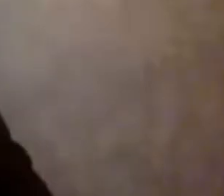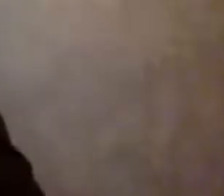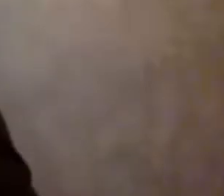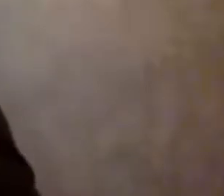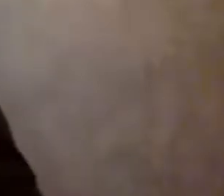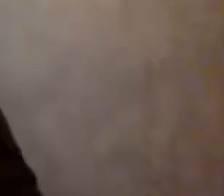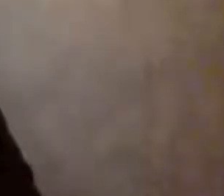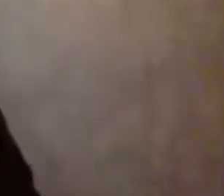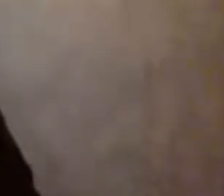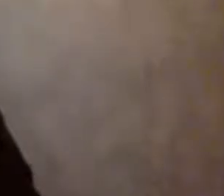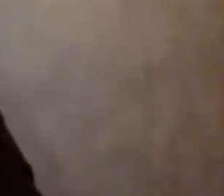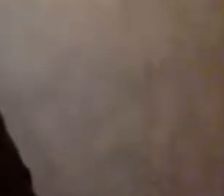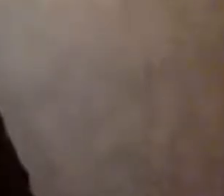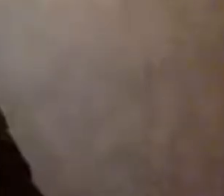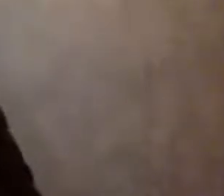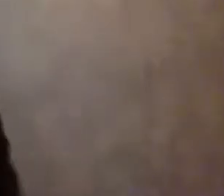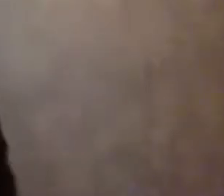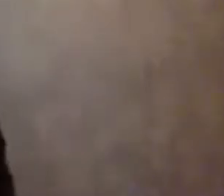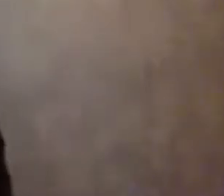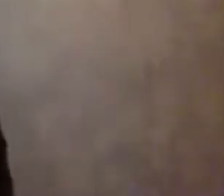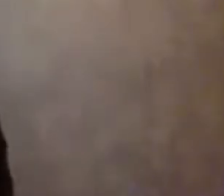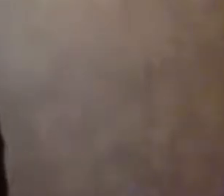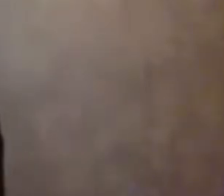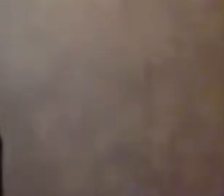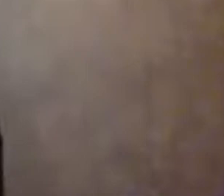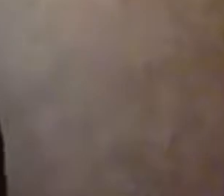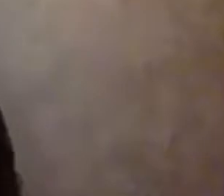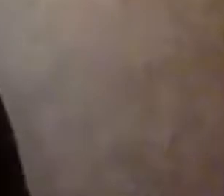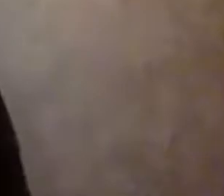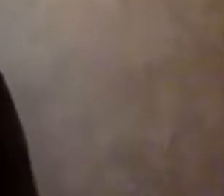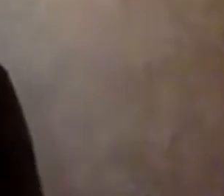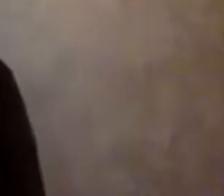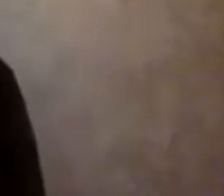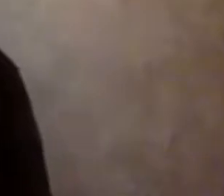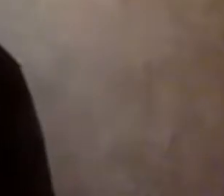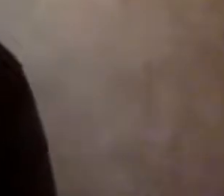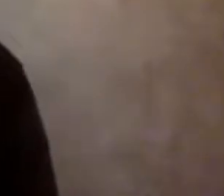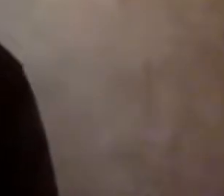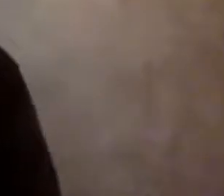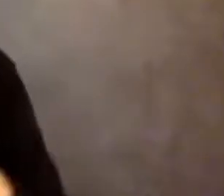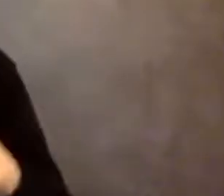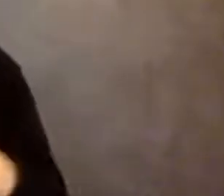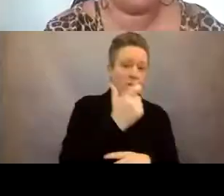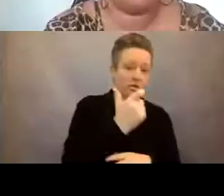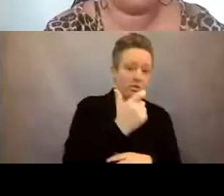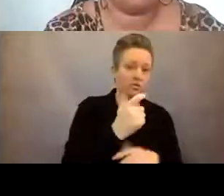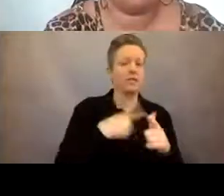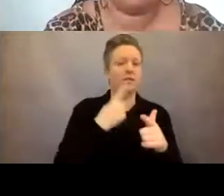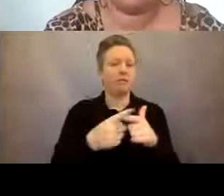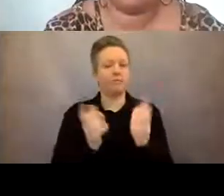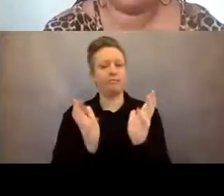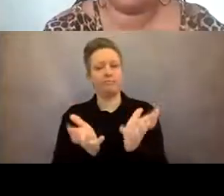watch this, we can unpack it together. Otherwise, we'll keep going with our content.